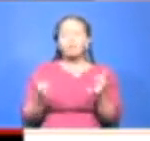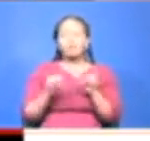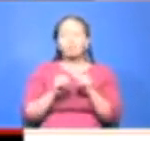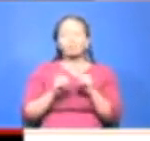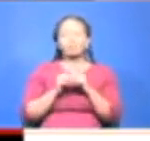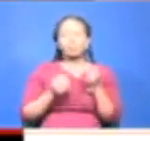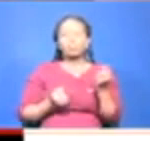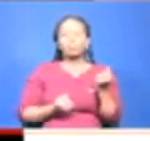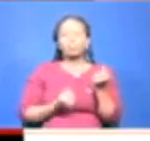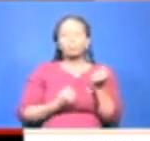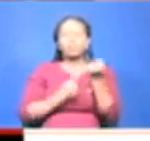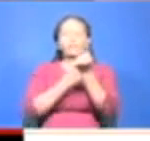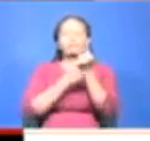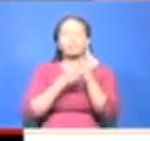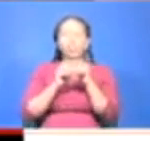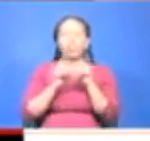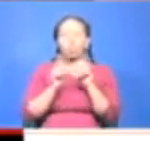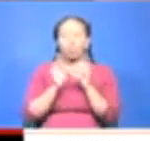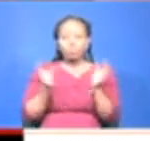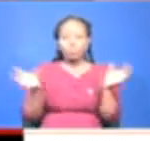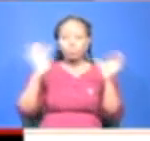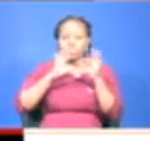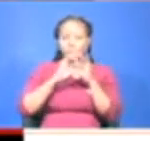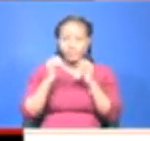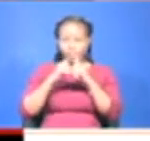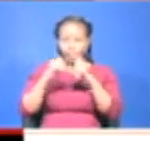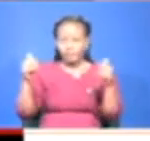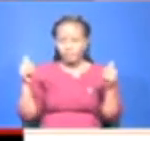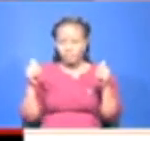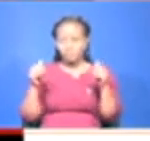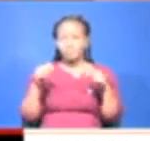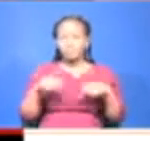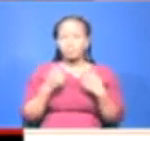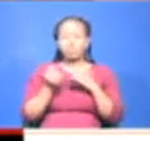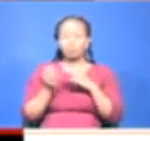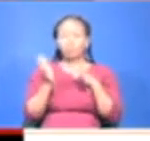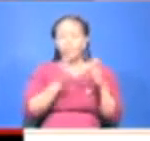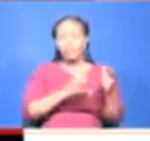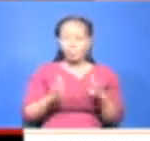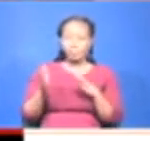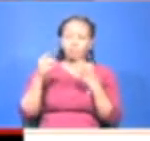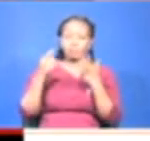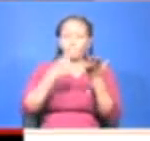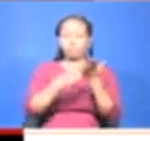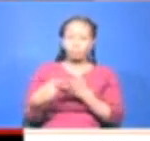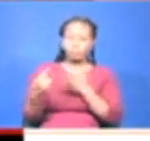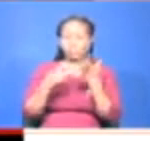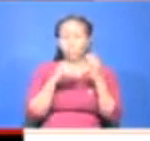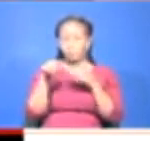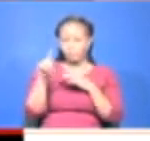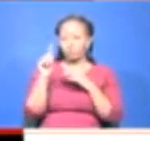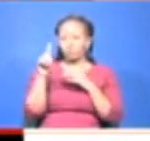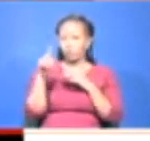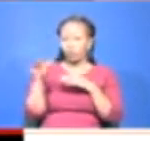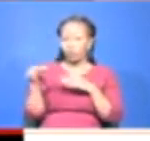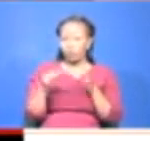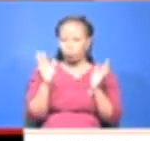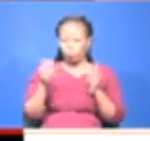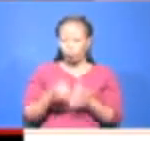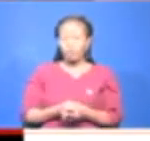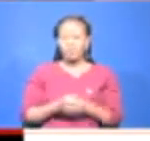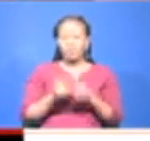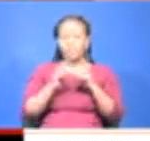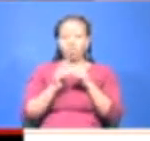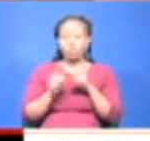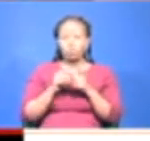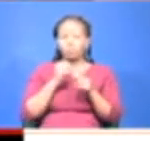move them into some forms of organizing, self-organizing, consolidation, I think that could be one way of getting them